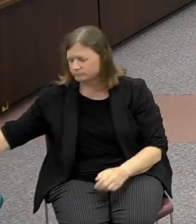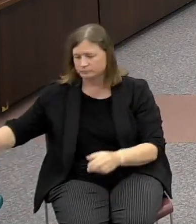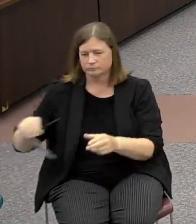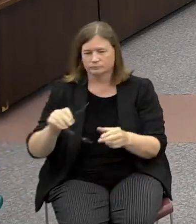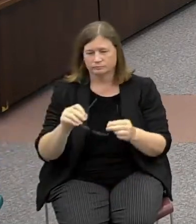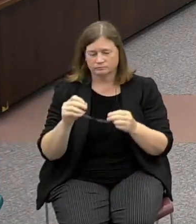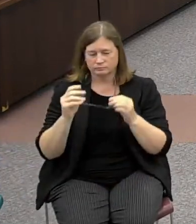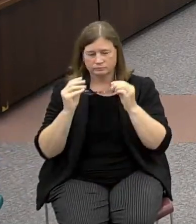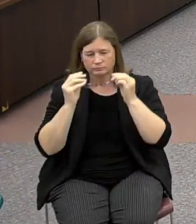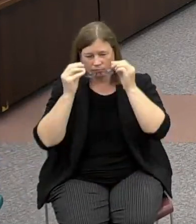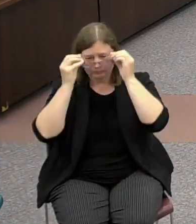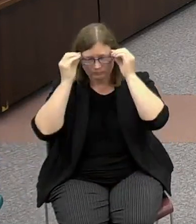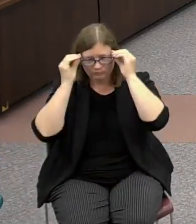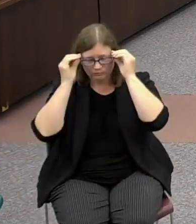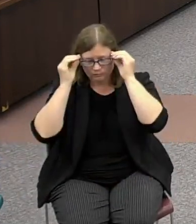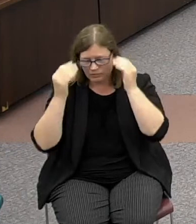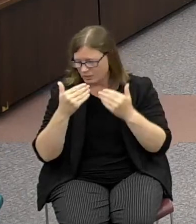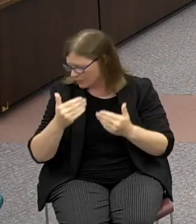Thank you all very much.